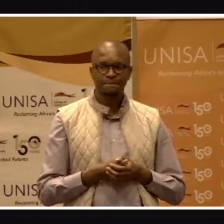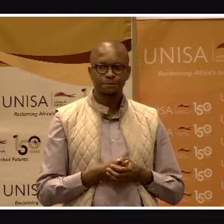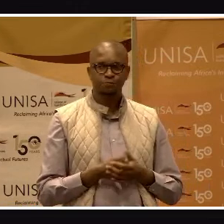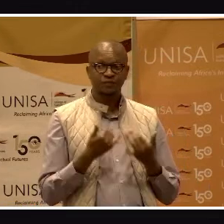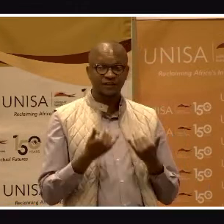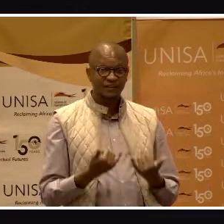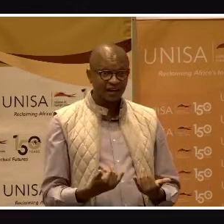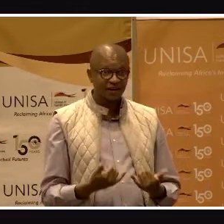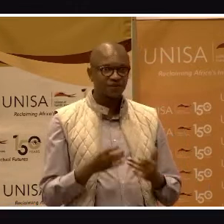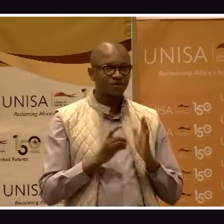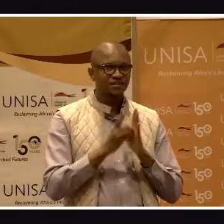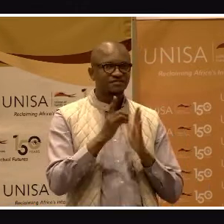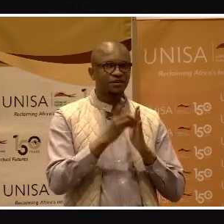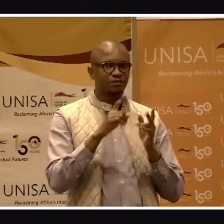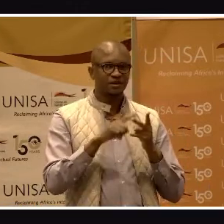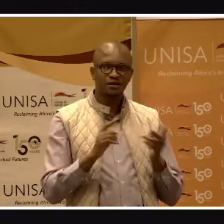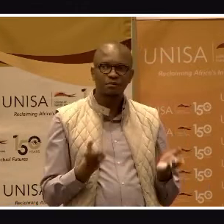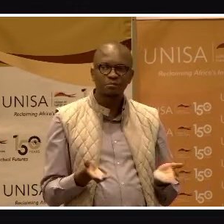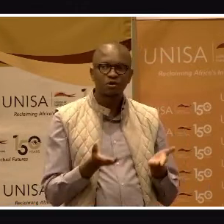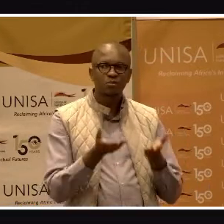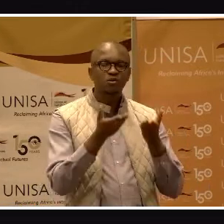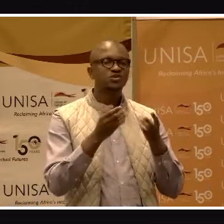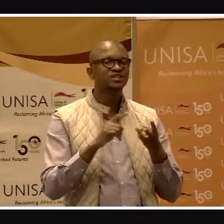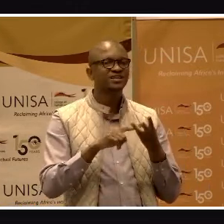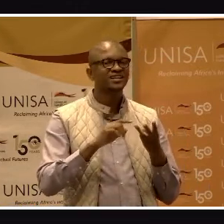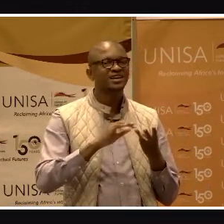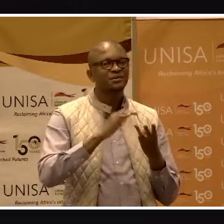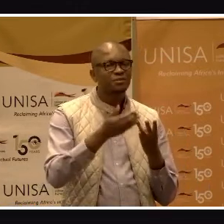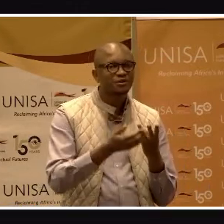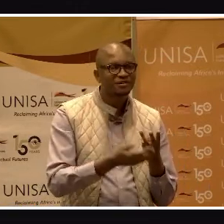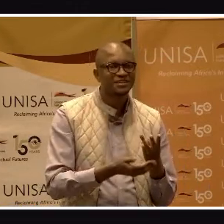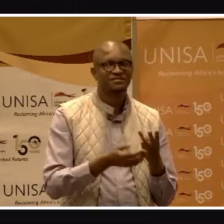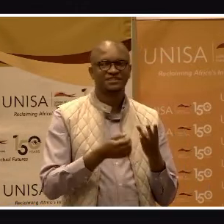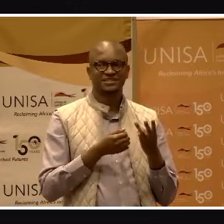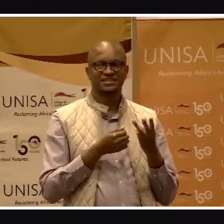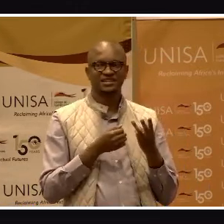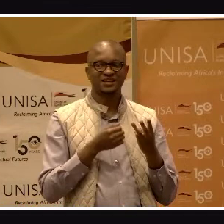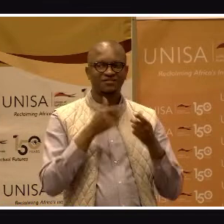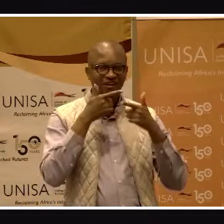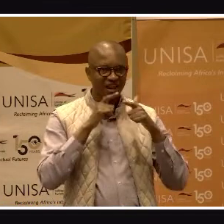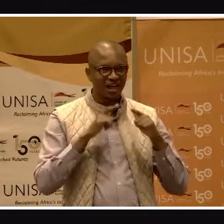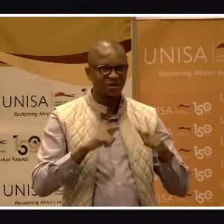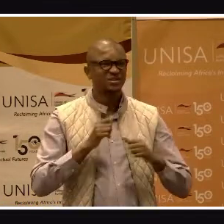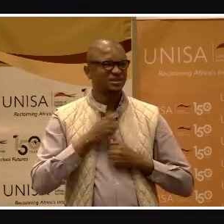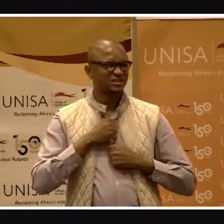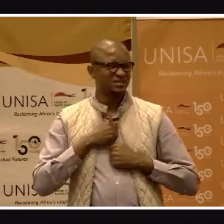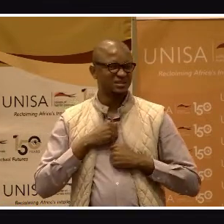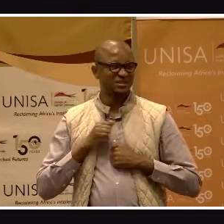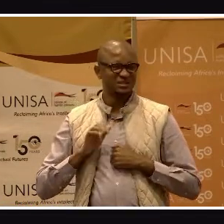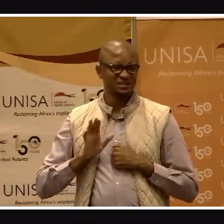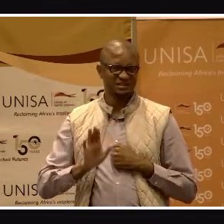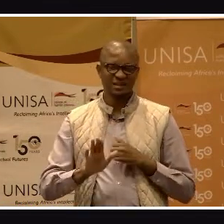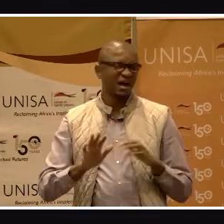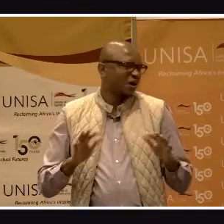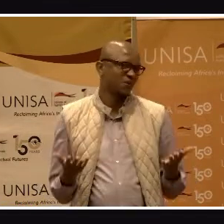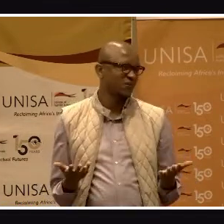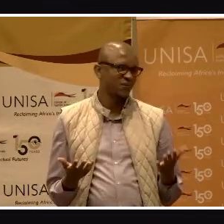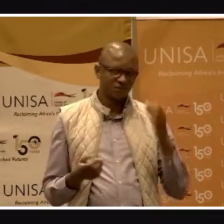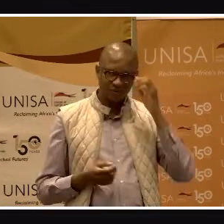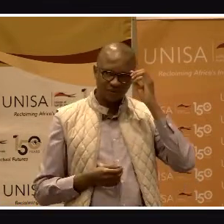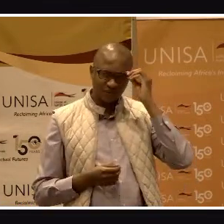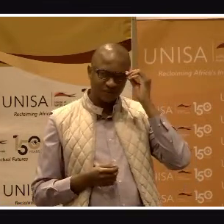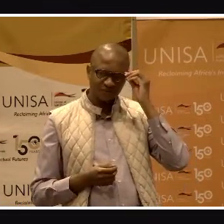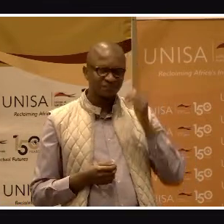and preservation of indigenous. How do we develop our indigenous languages? How do we promote our indigenous languages? How do we preserve